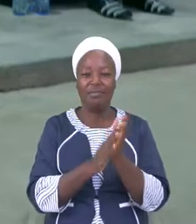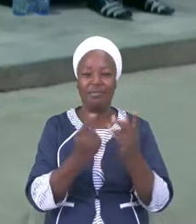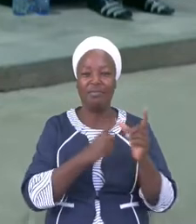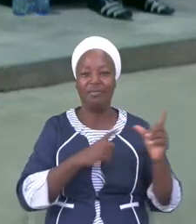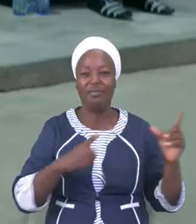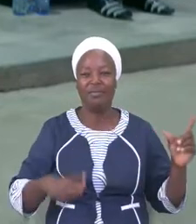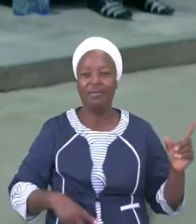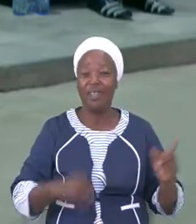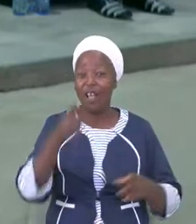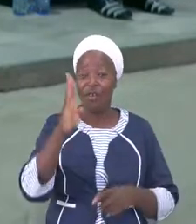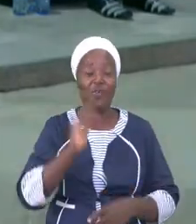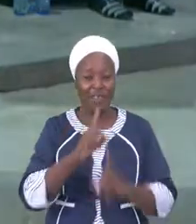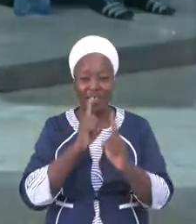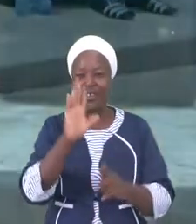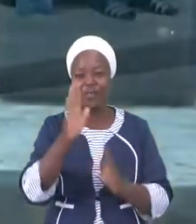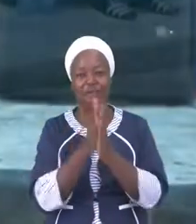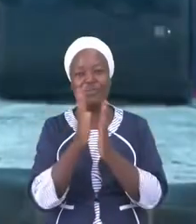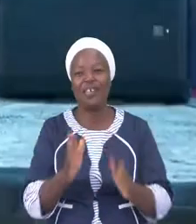God will answer your prayer.